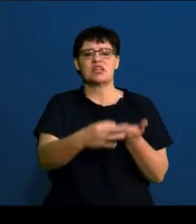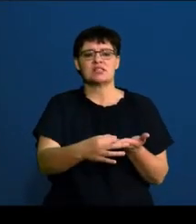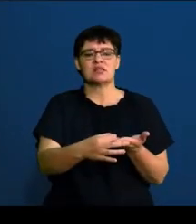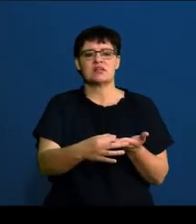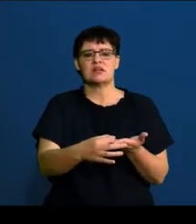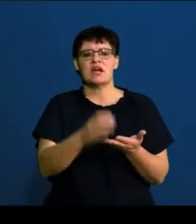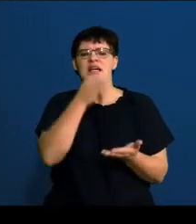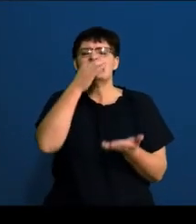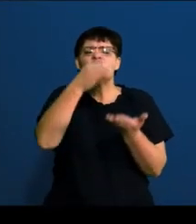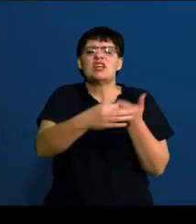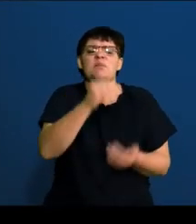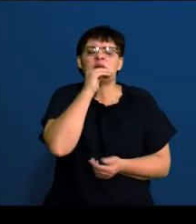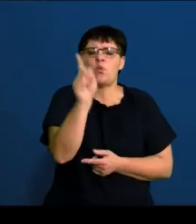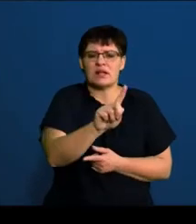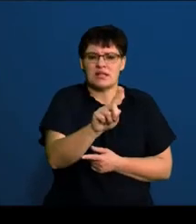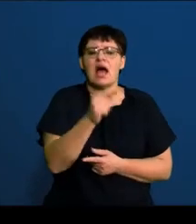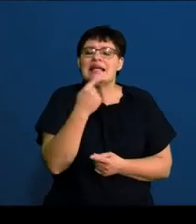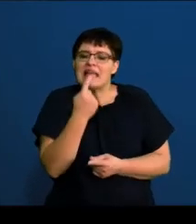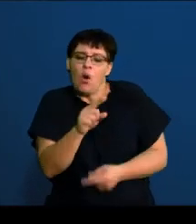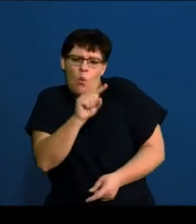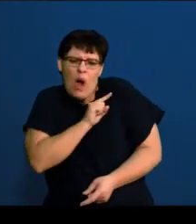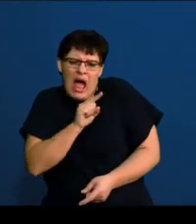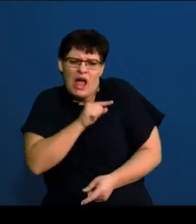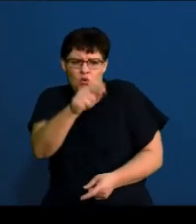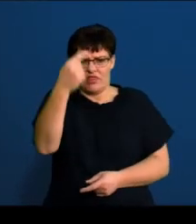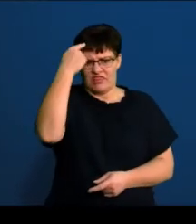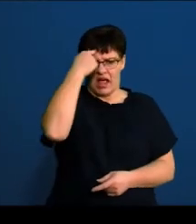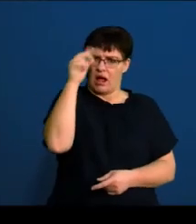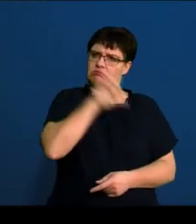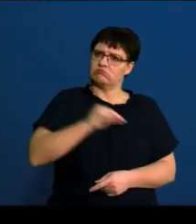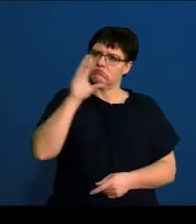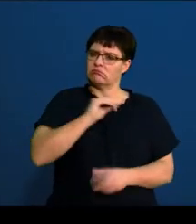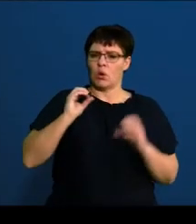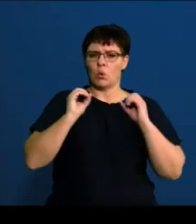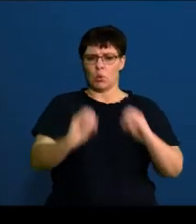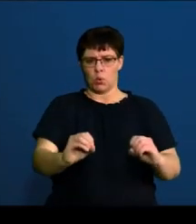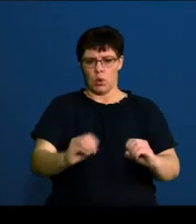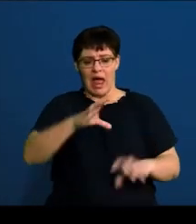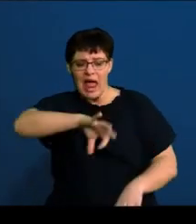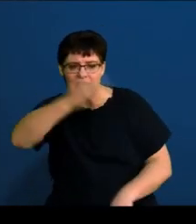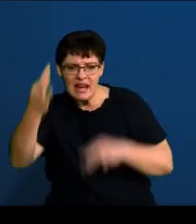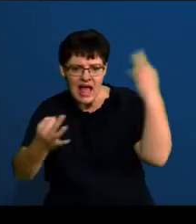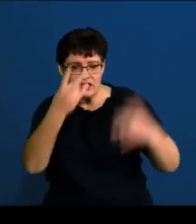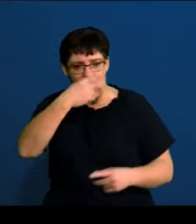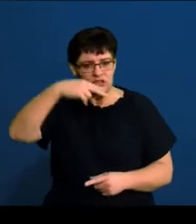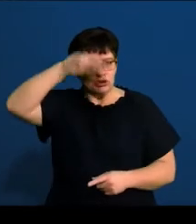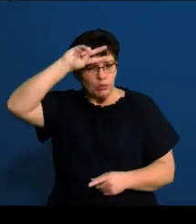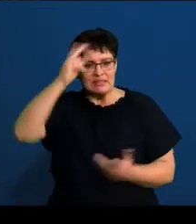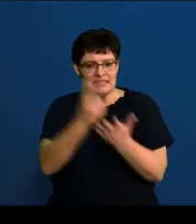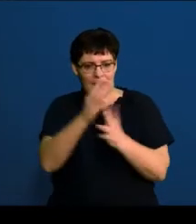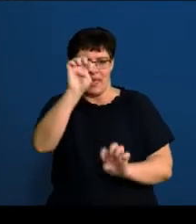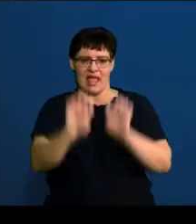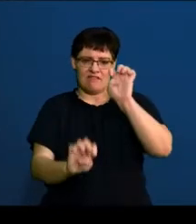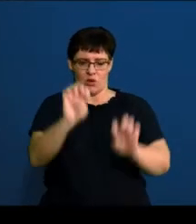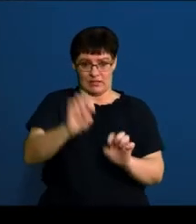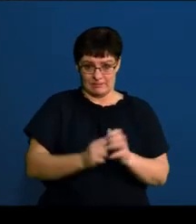mean? Suggest means give possible reasons, analyze, interpret, and evaluate. So let's look at